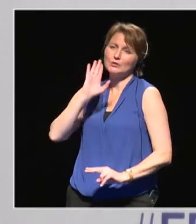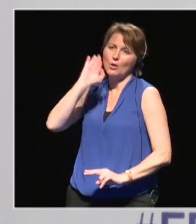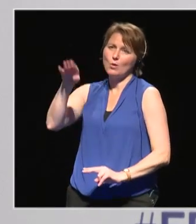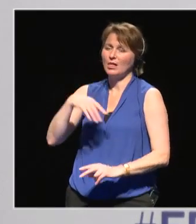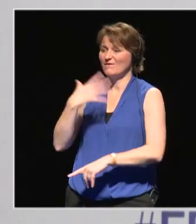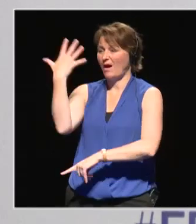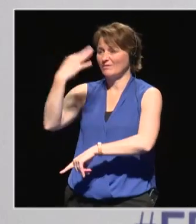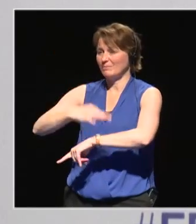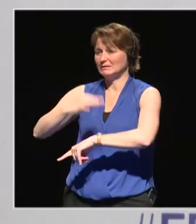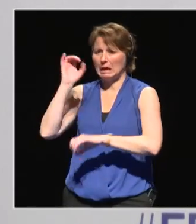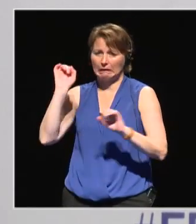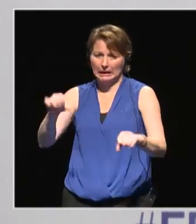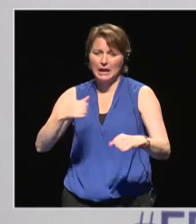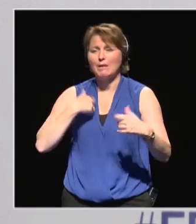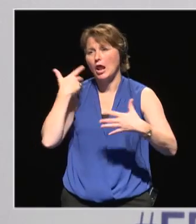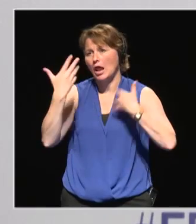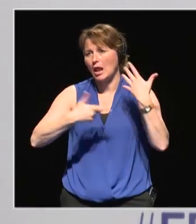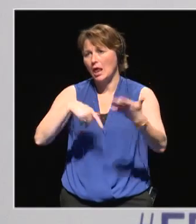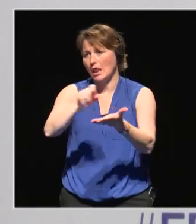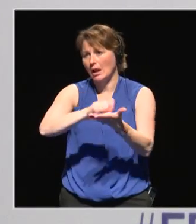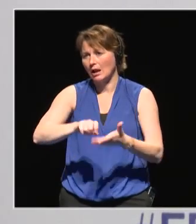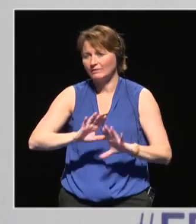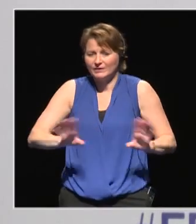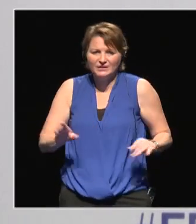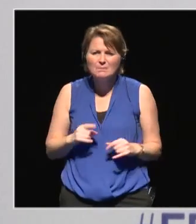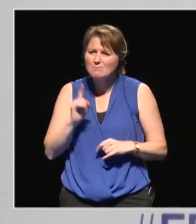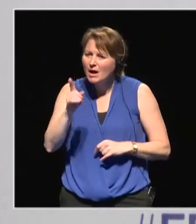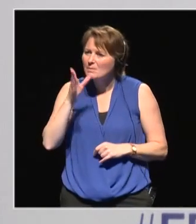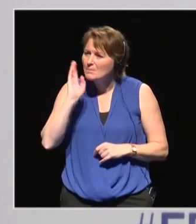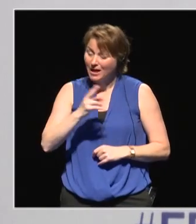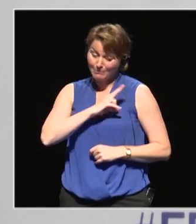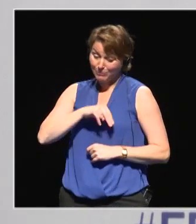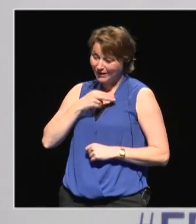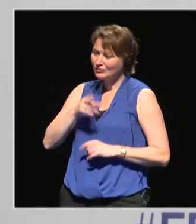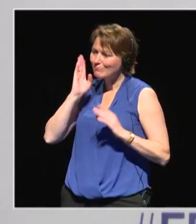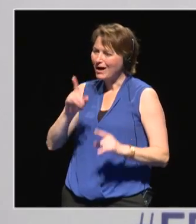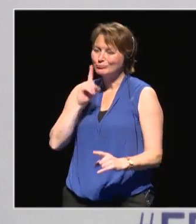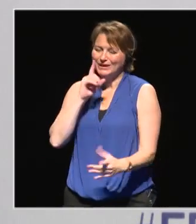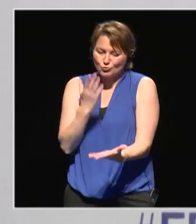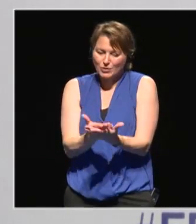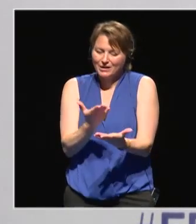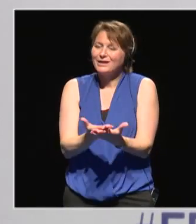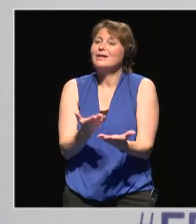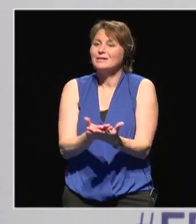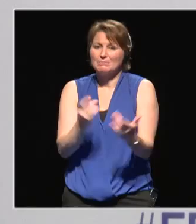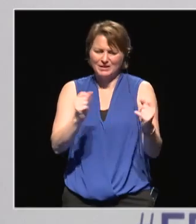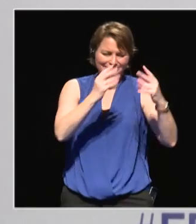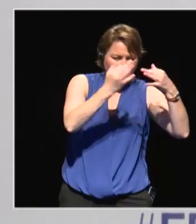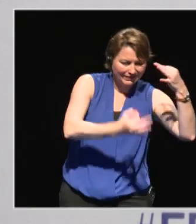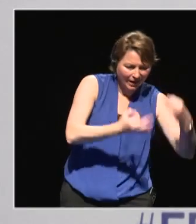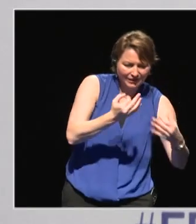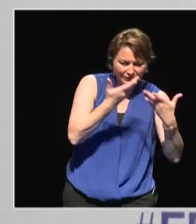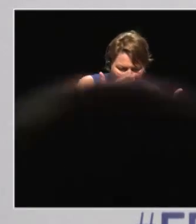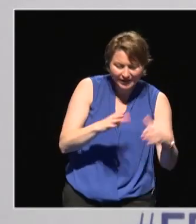pen. But the pledge has to be real, has to be based on analysis, has to be based on what a country can do. So who